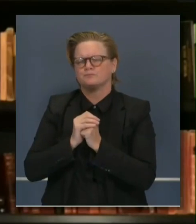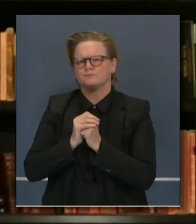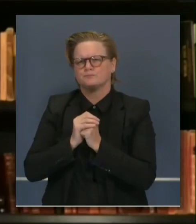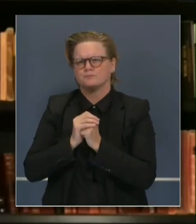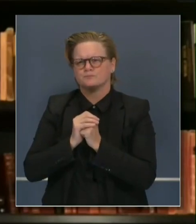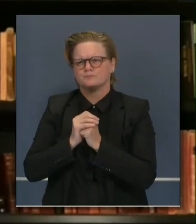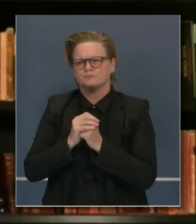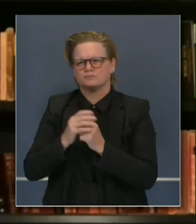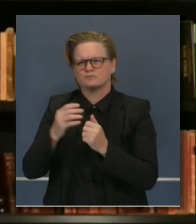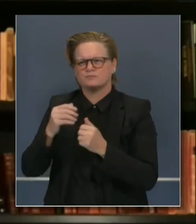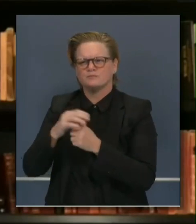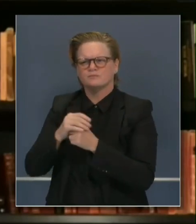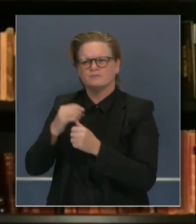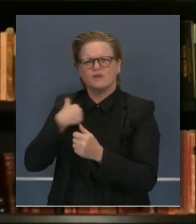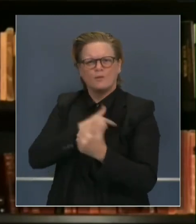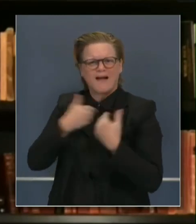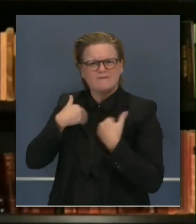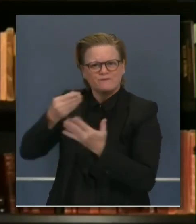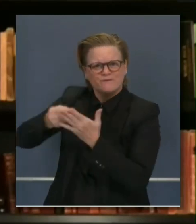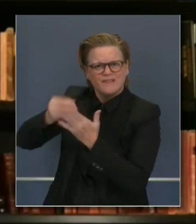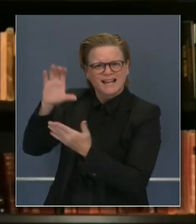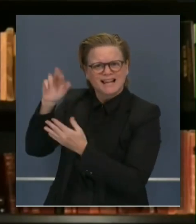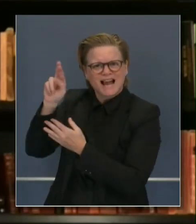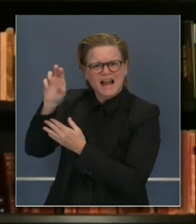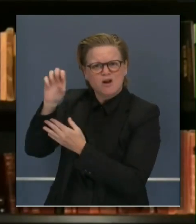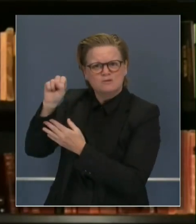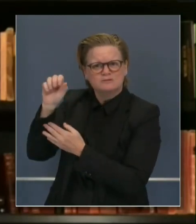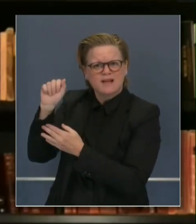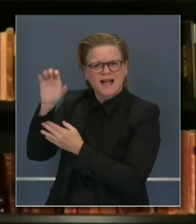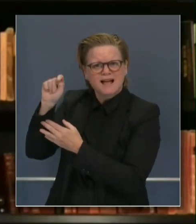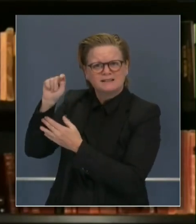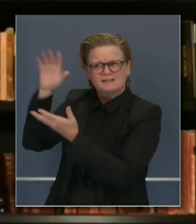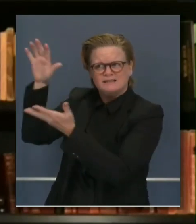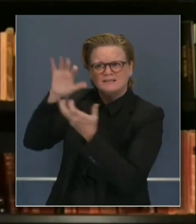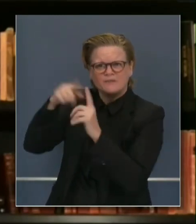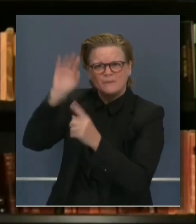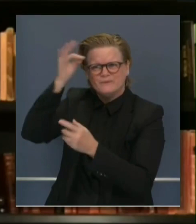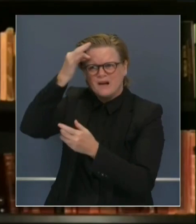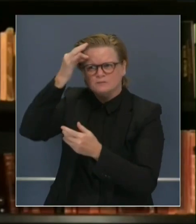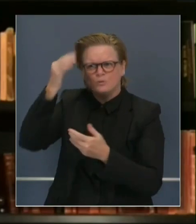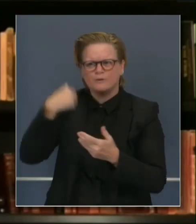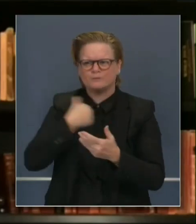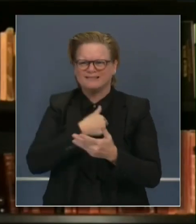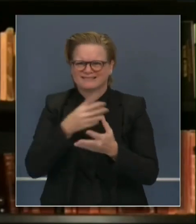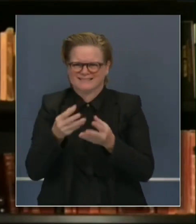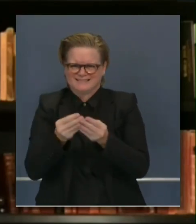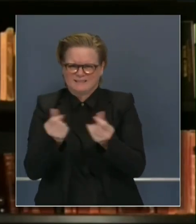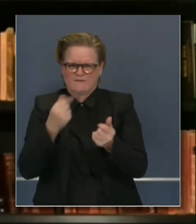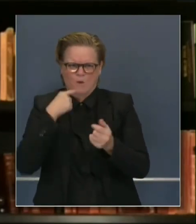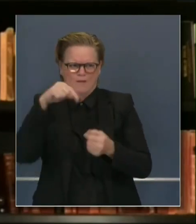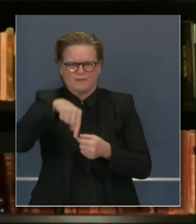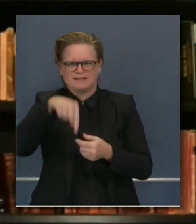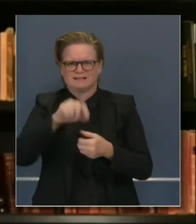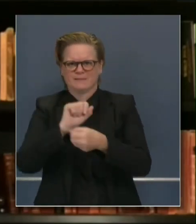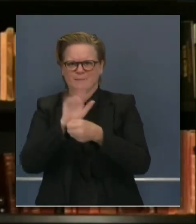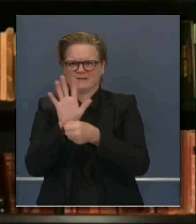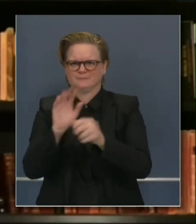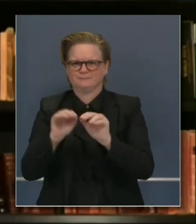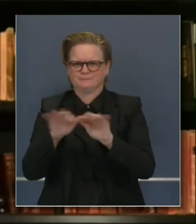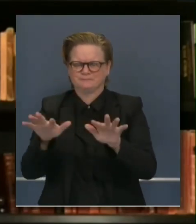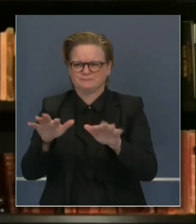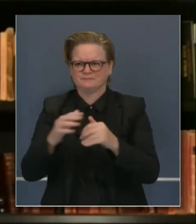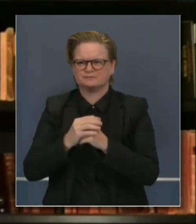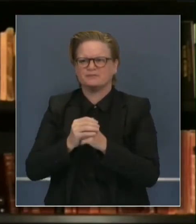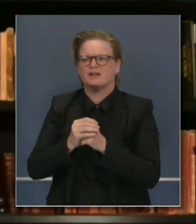Act dollars. We have dollars that were set aside specifically to address this pandemic. And we made the point, if you're